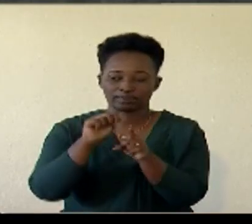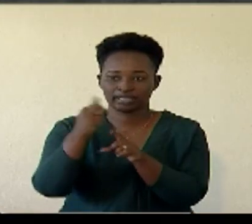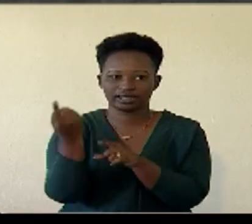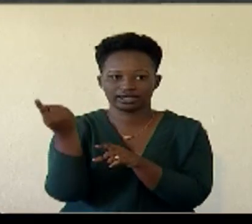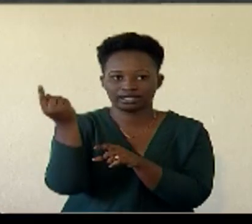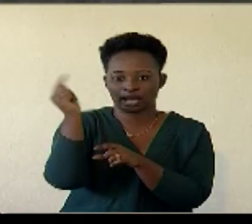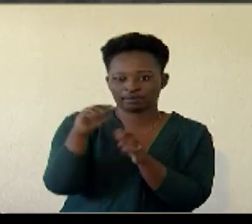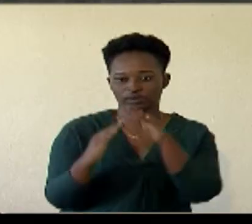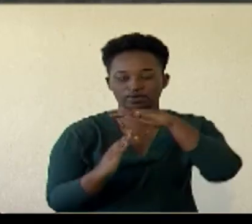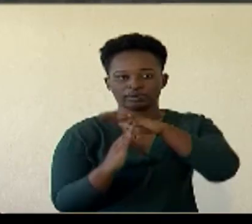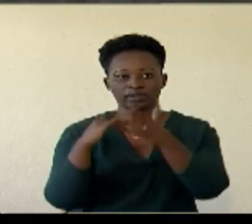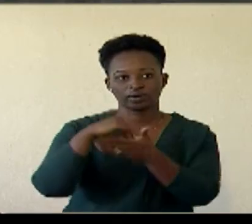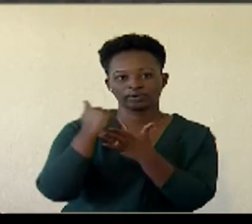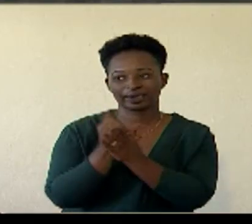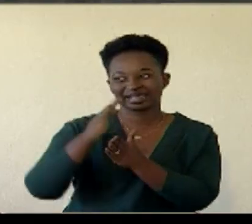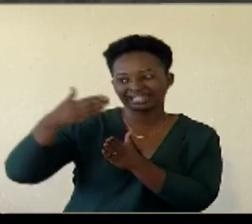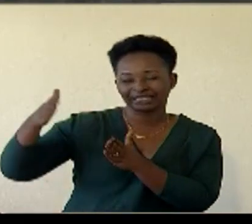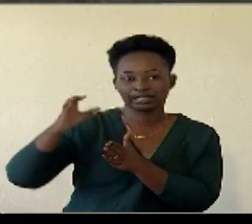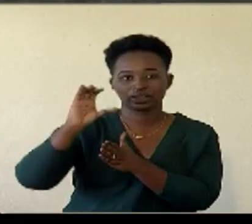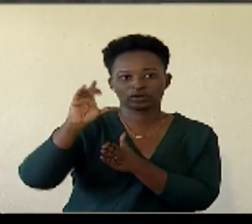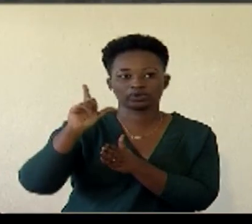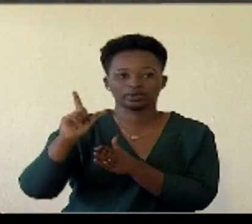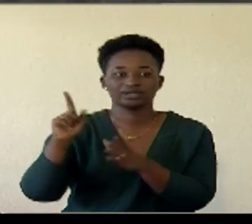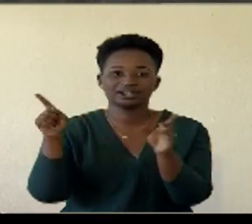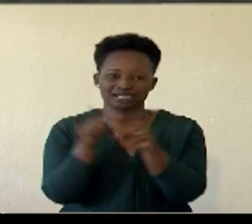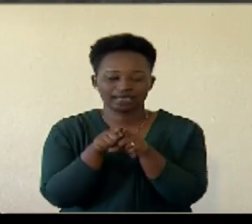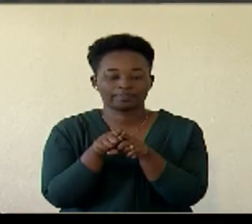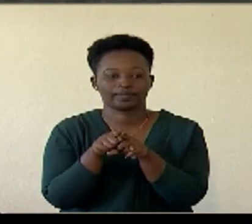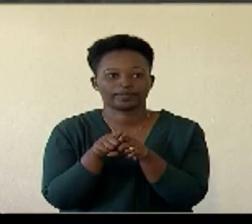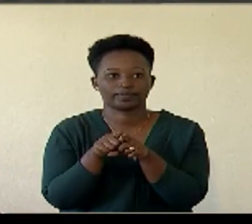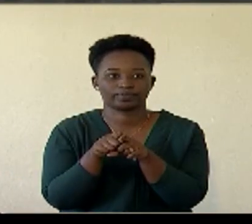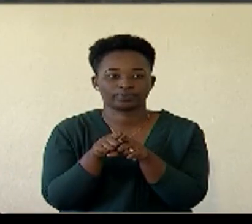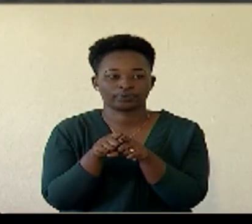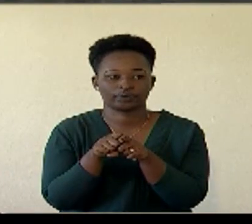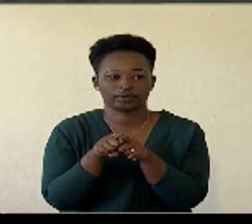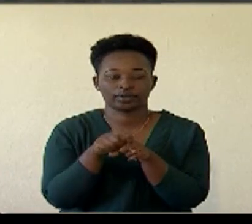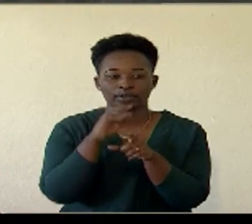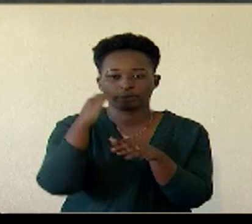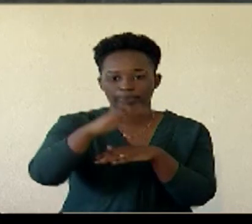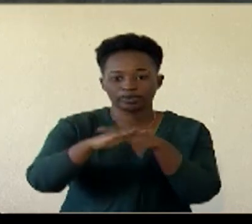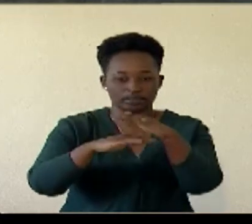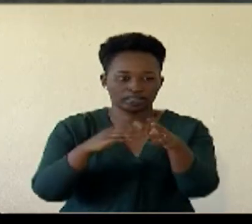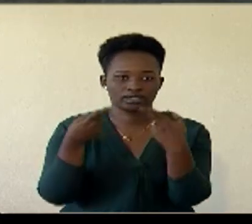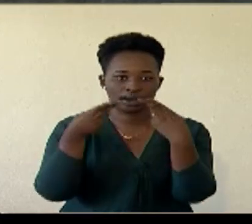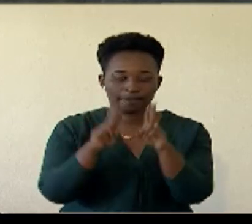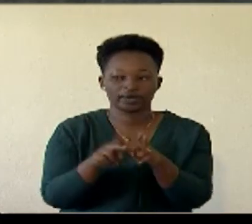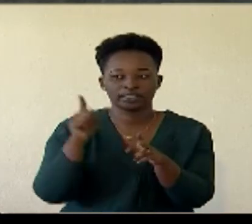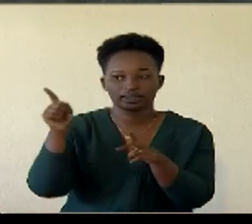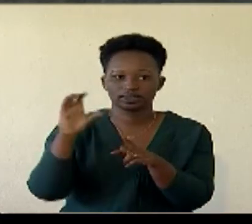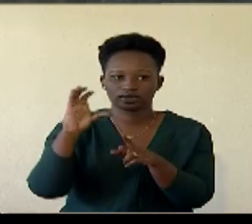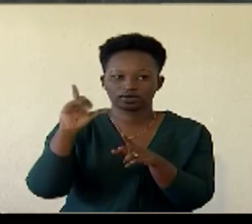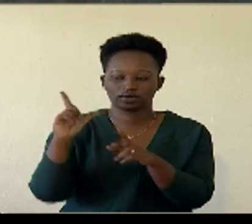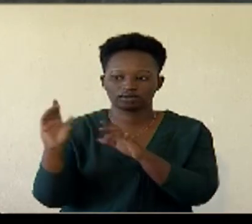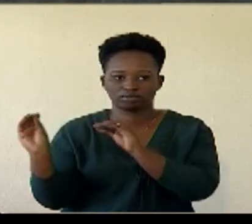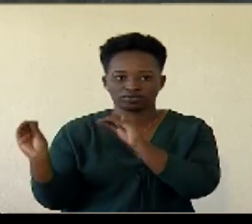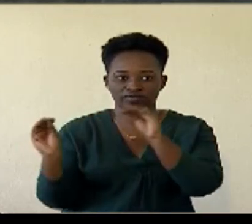to replace. Because as this chlorine, once again, the same process happens. This chlorine is moving